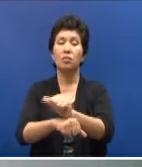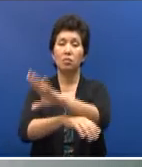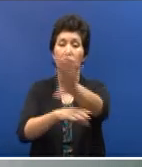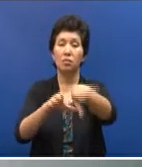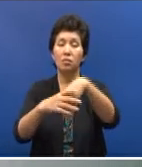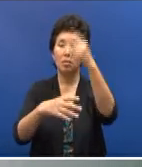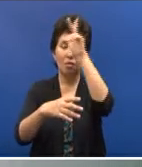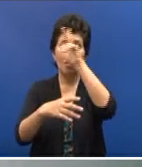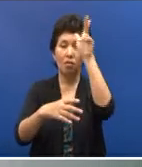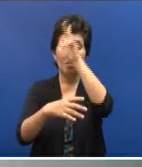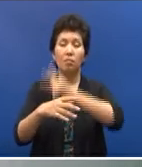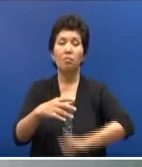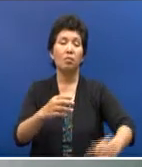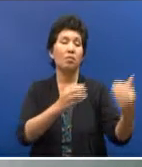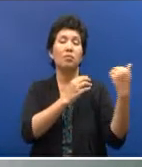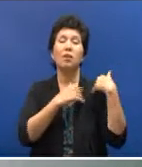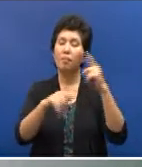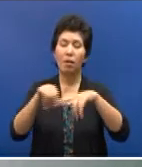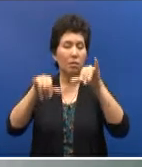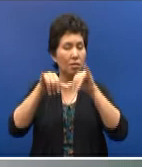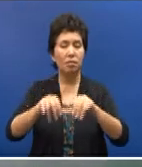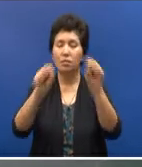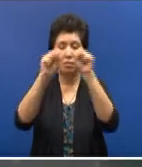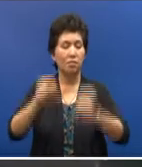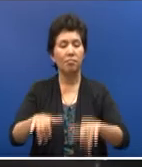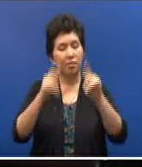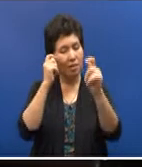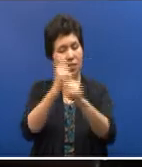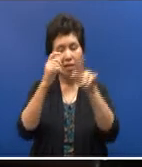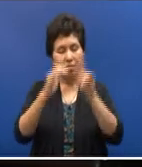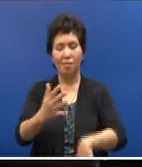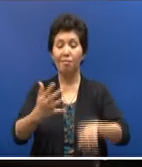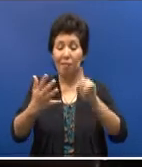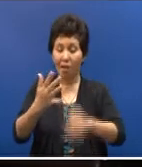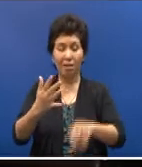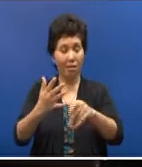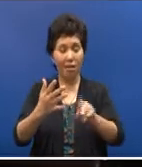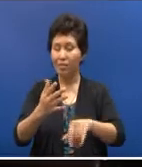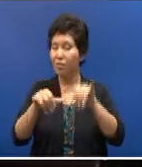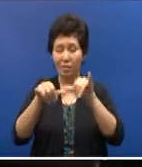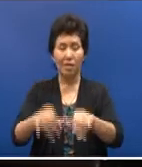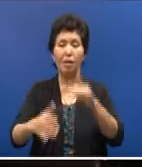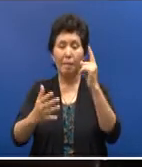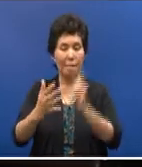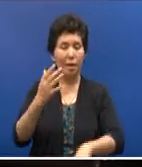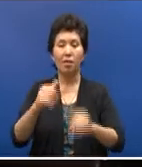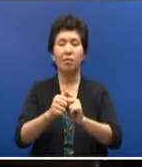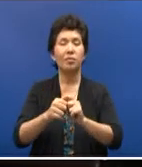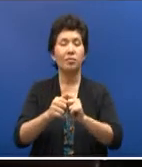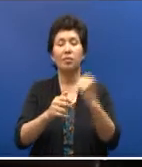including government positions, but still the system is not dead. Okay, among the people, okay, they still